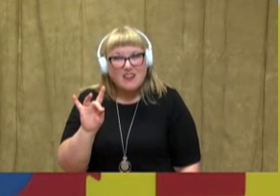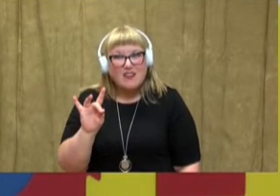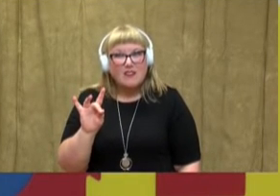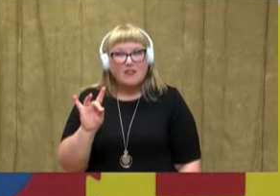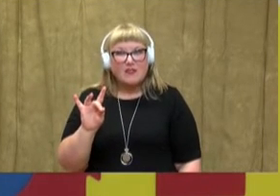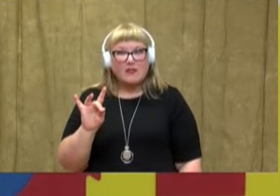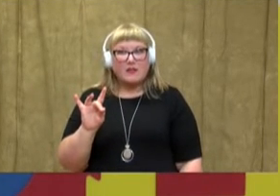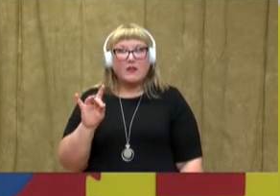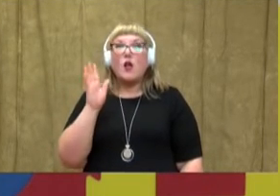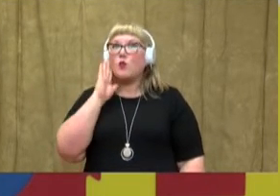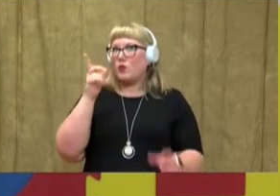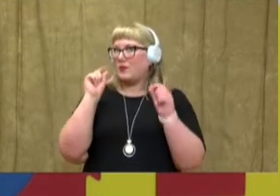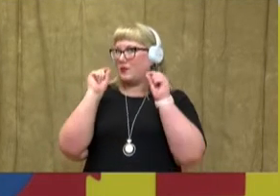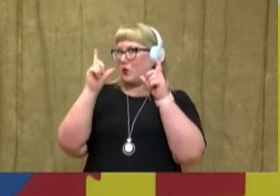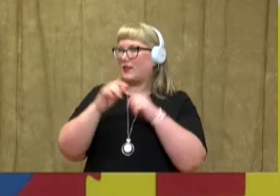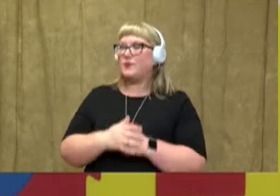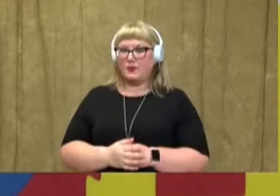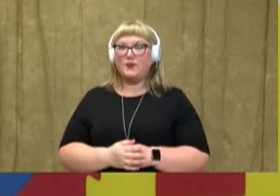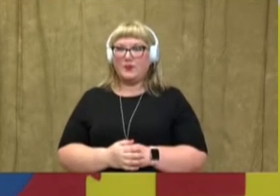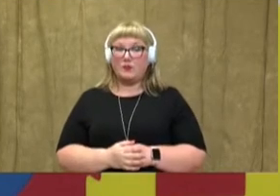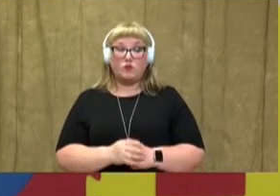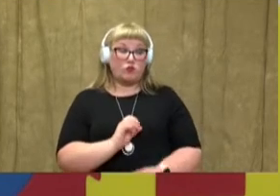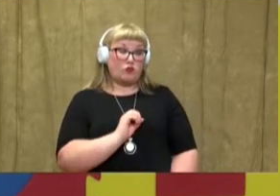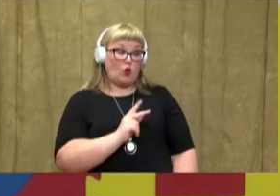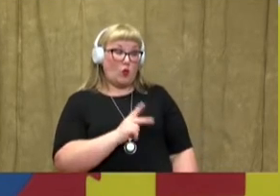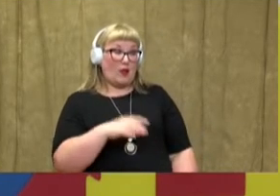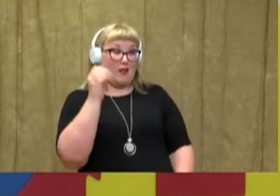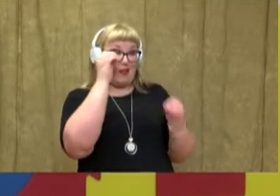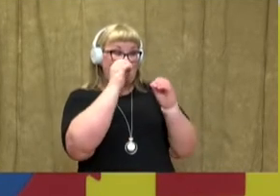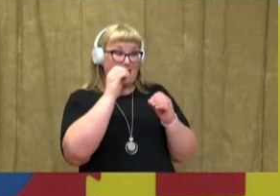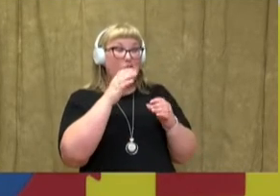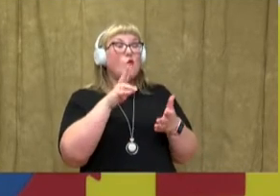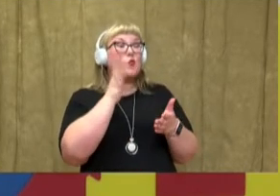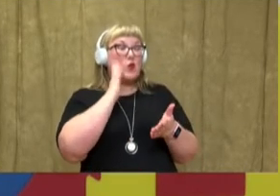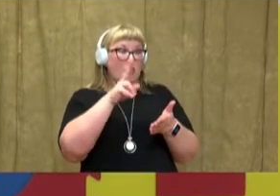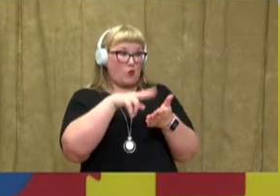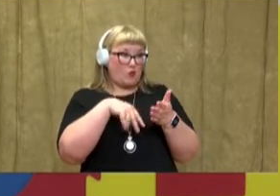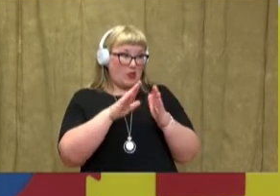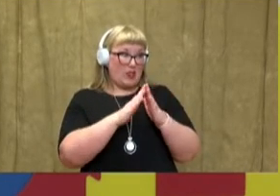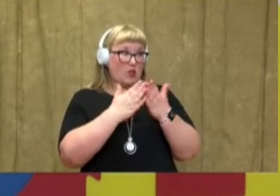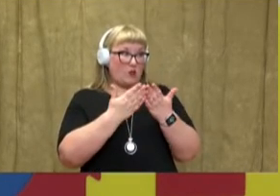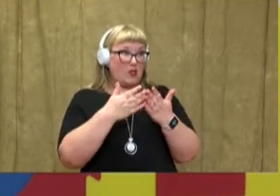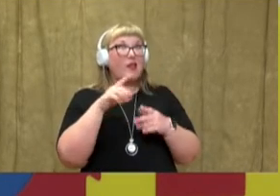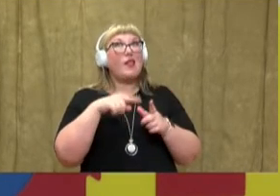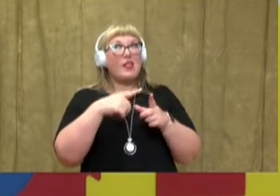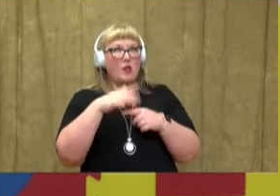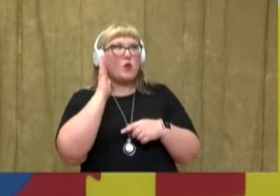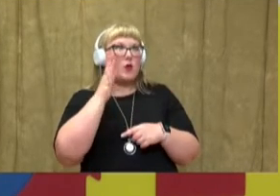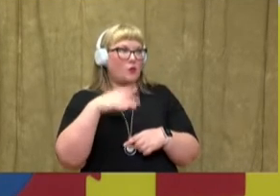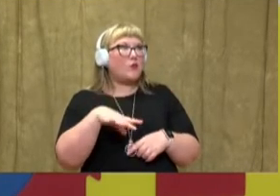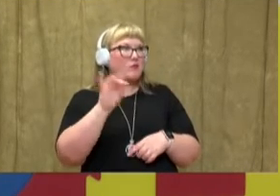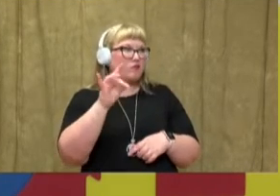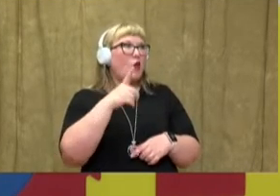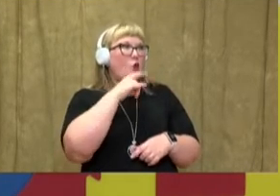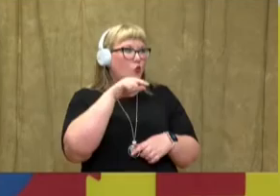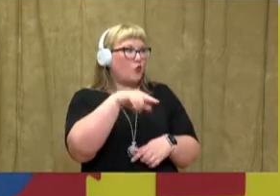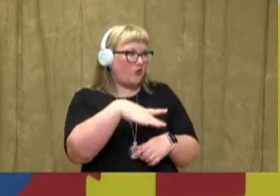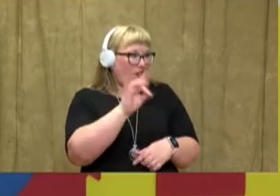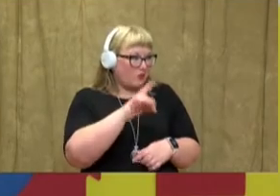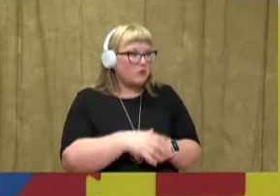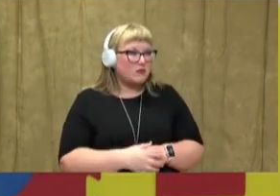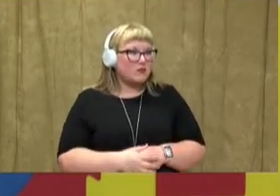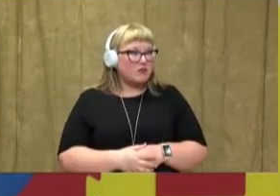He says it's going to be a surprise. Okay, Ollie. Well, let me read the book and then we'll find out who you found outside today, okay? All